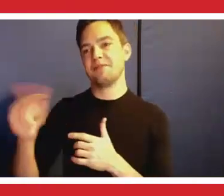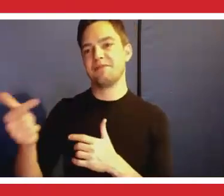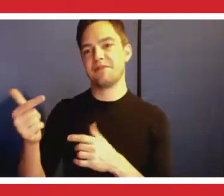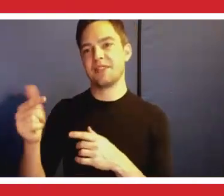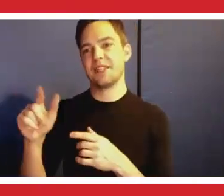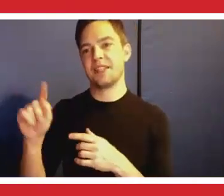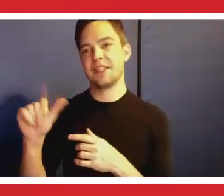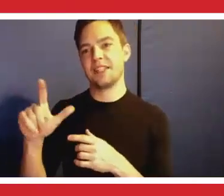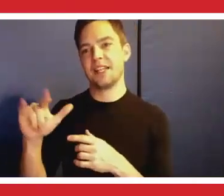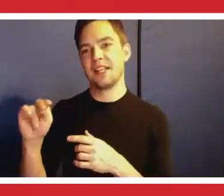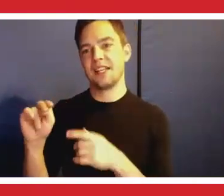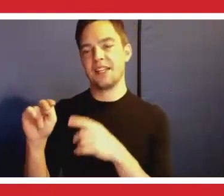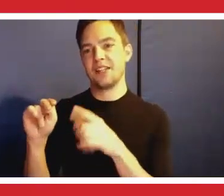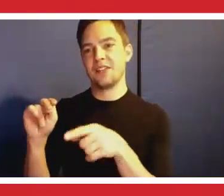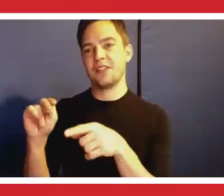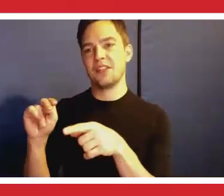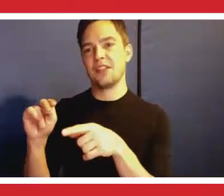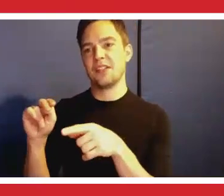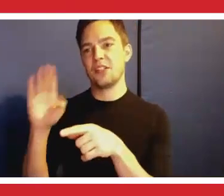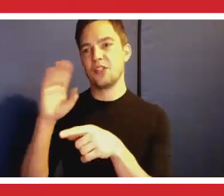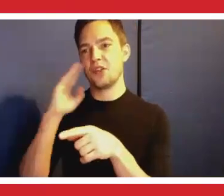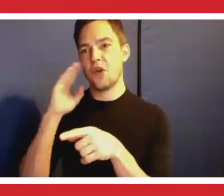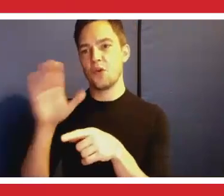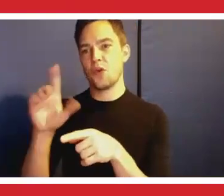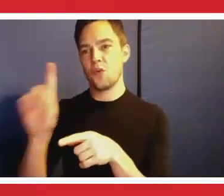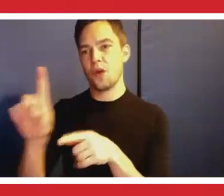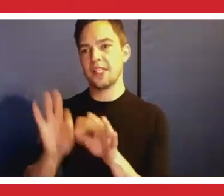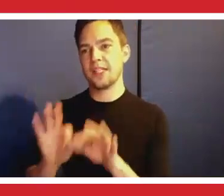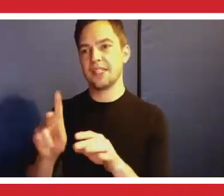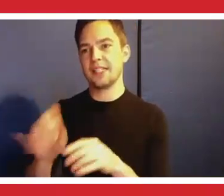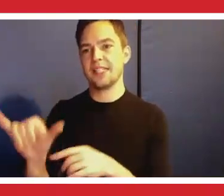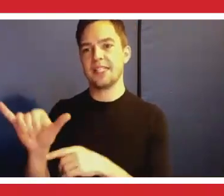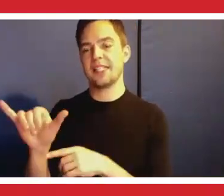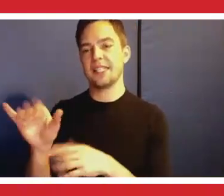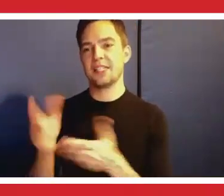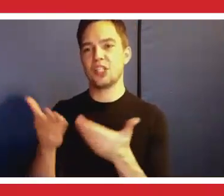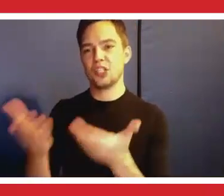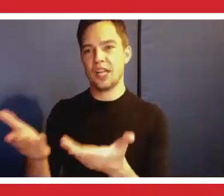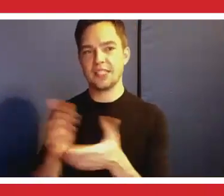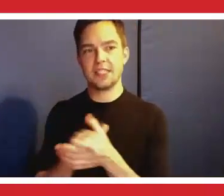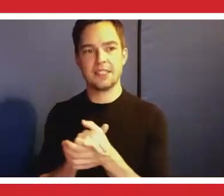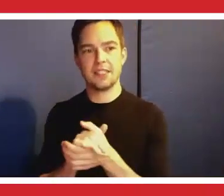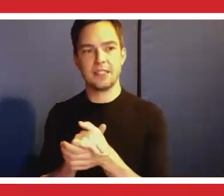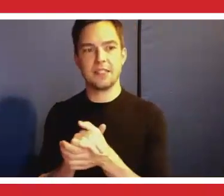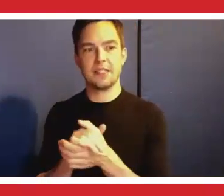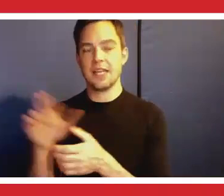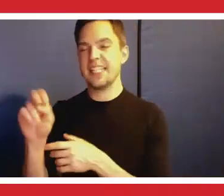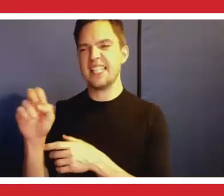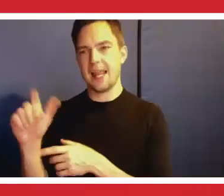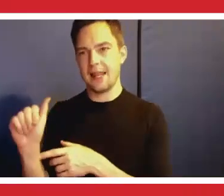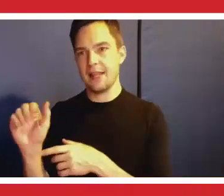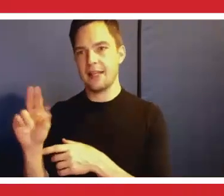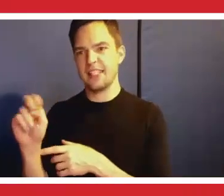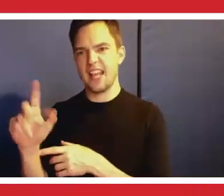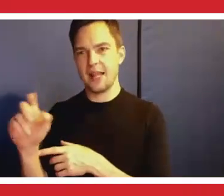Nella. Your one key suggestion. Thank you. I believe governments have to make sure that they